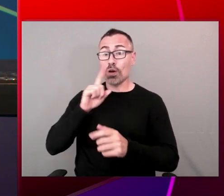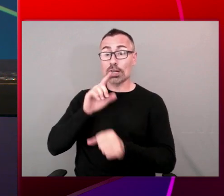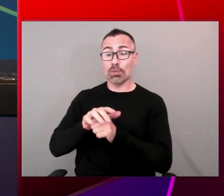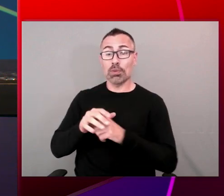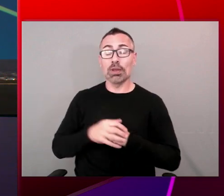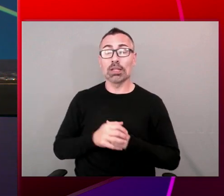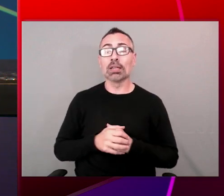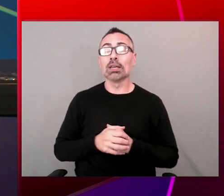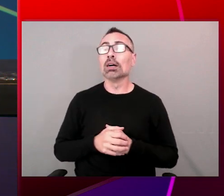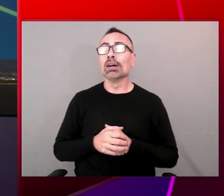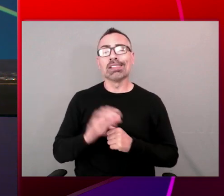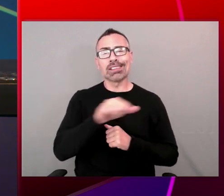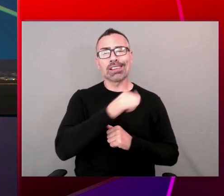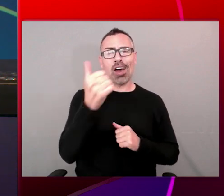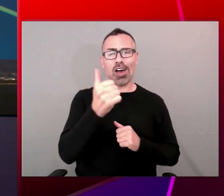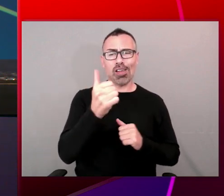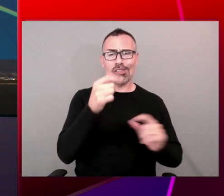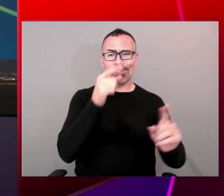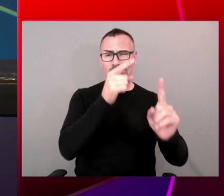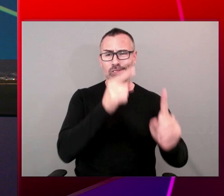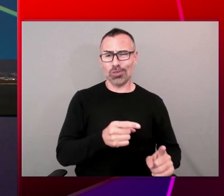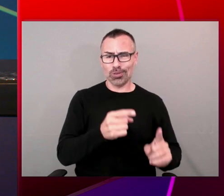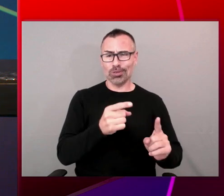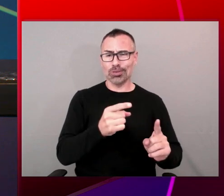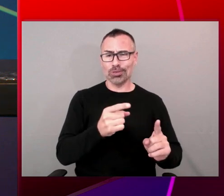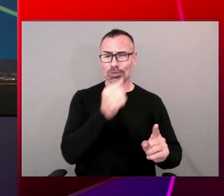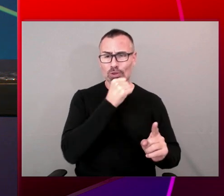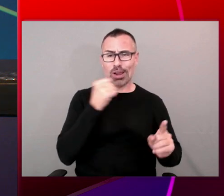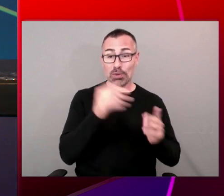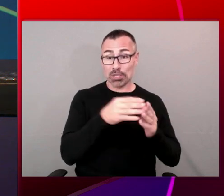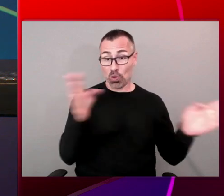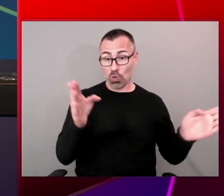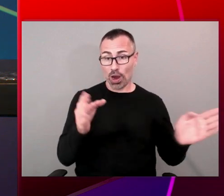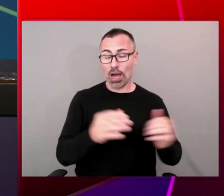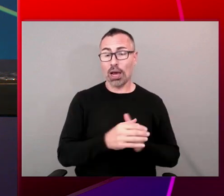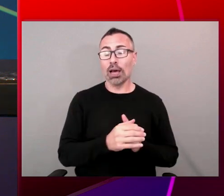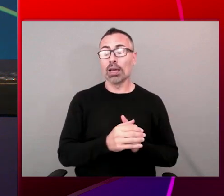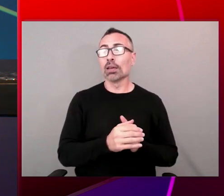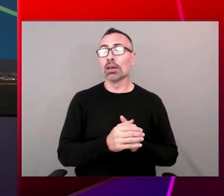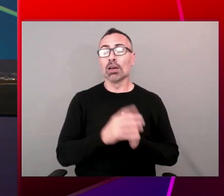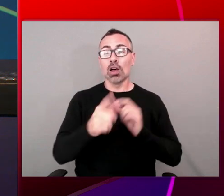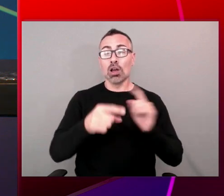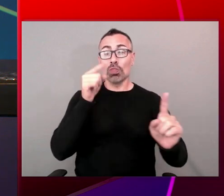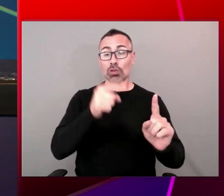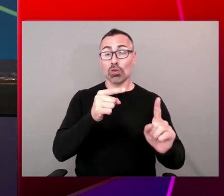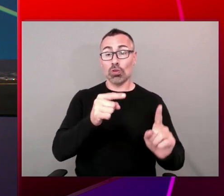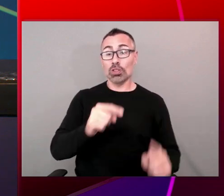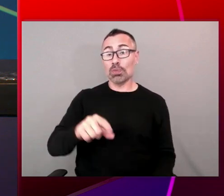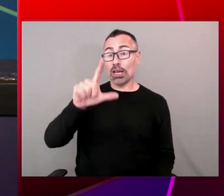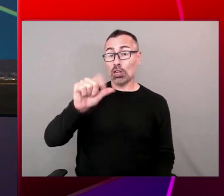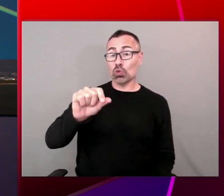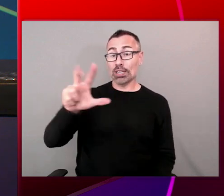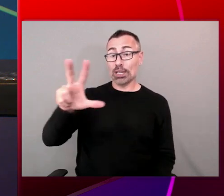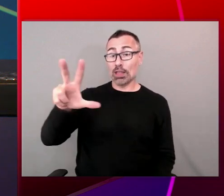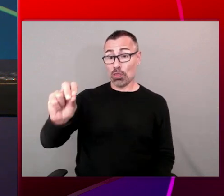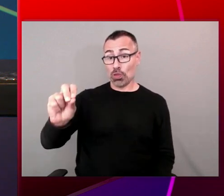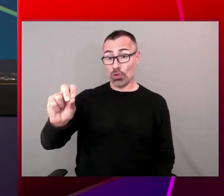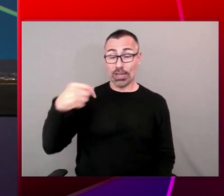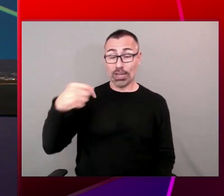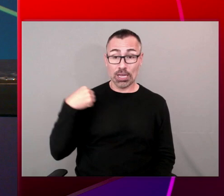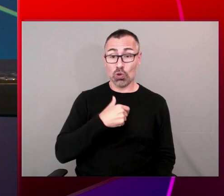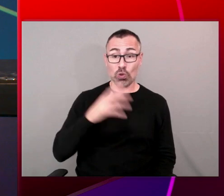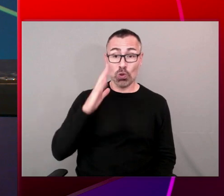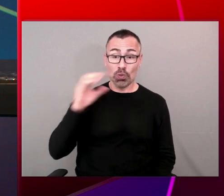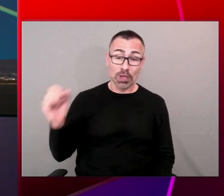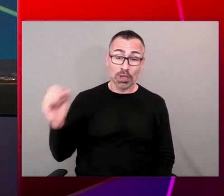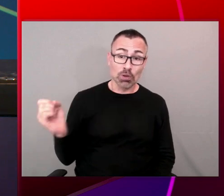And the goal there is that by 2030, we're going to be returning more water to communities than we use in AWS operations.